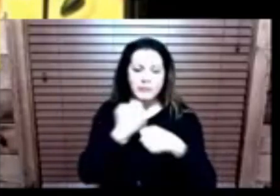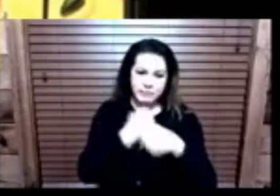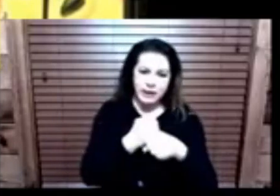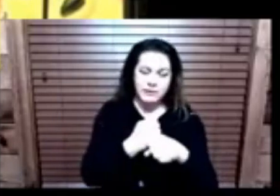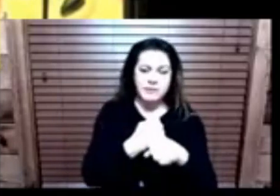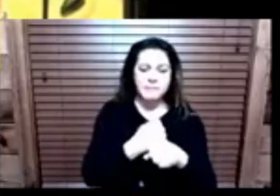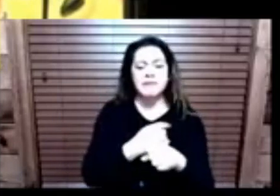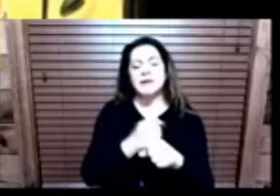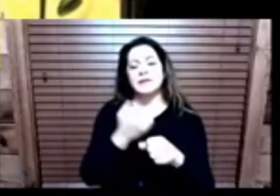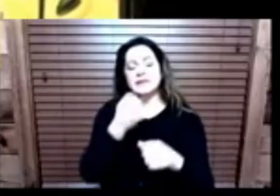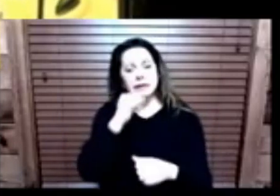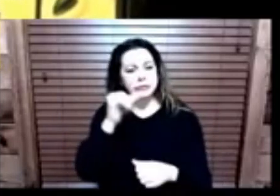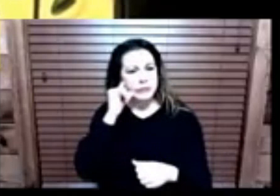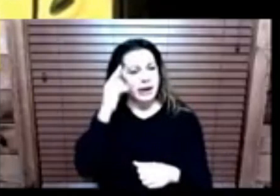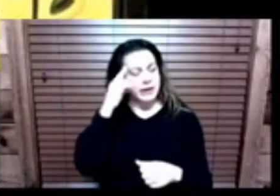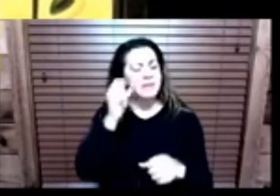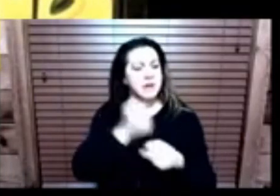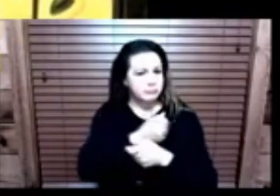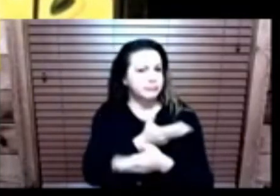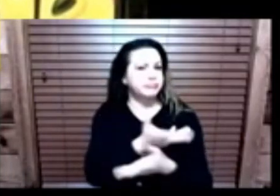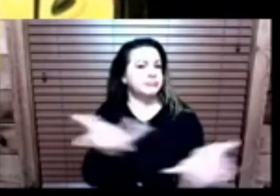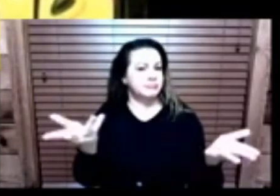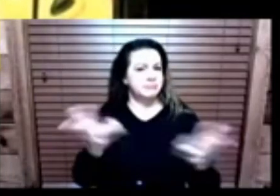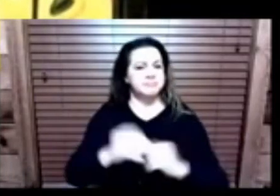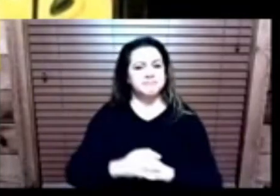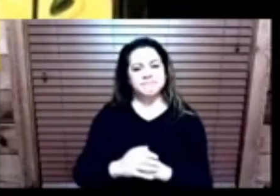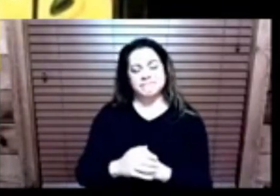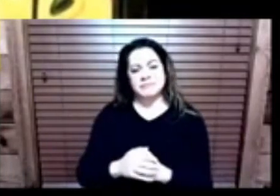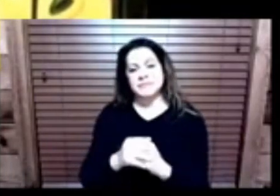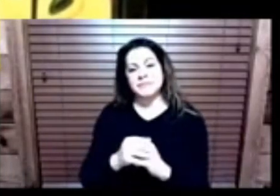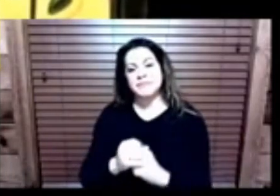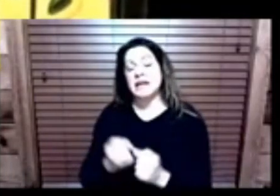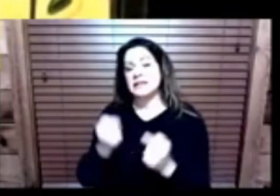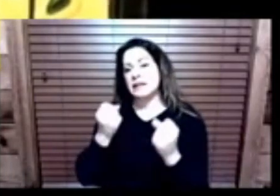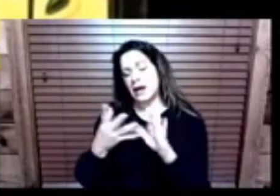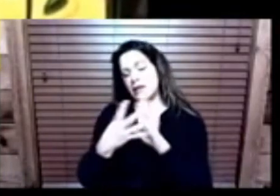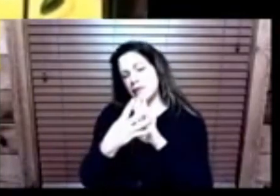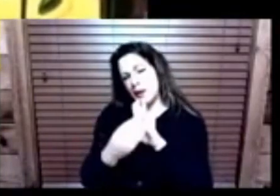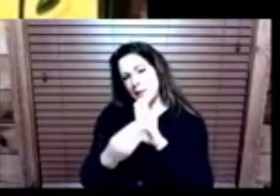Lots of Xeroxes and copies. He showed that one already.